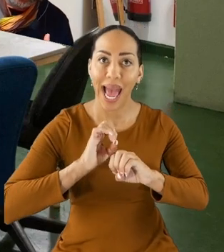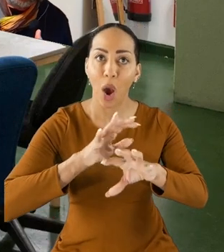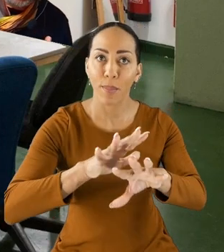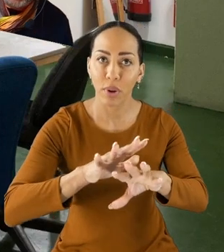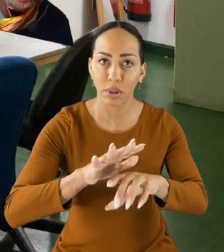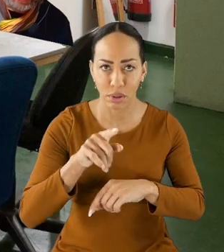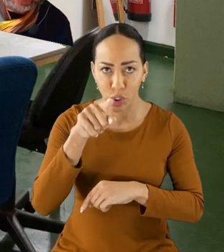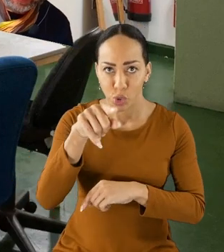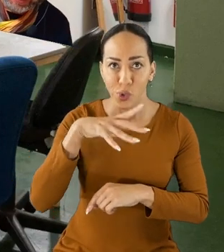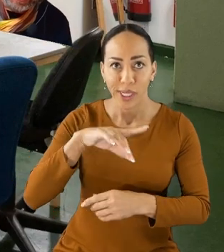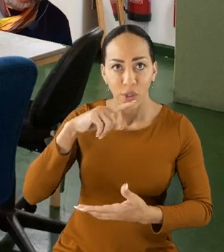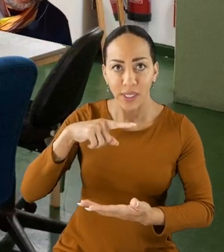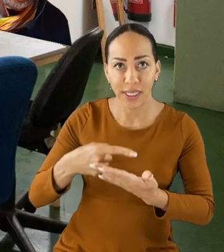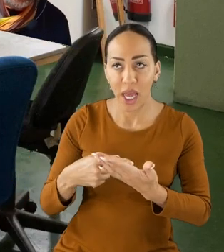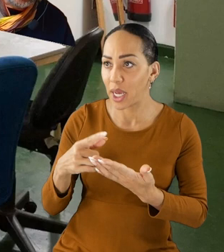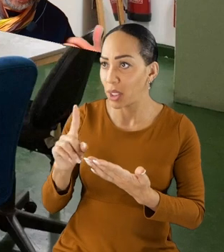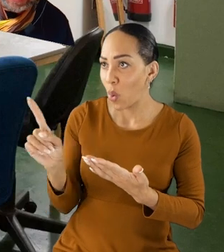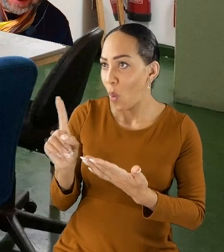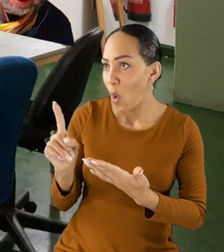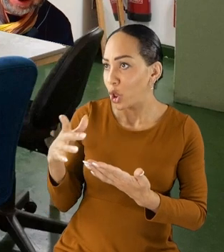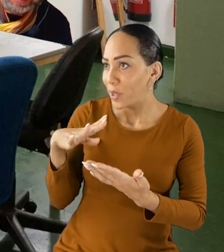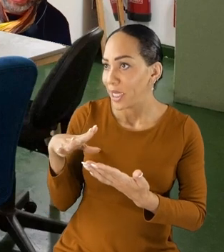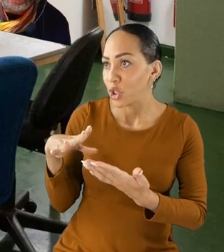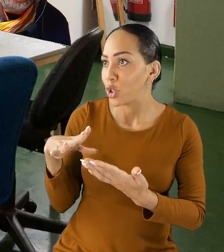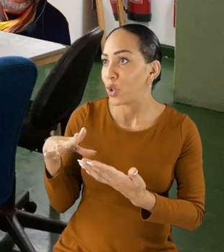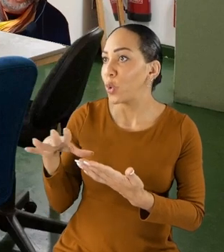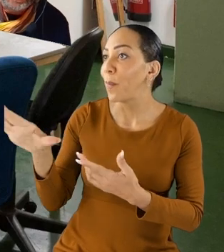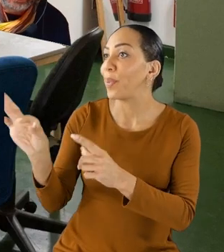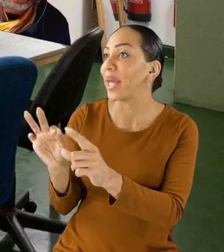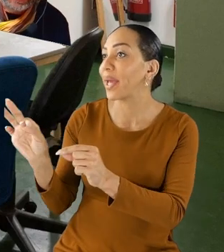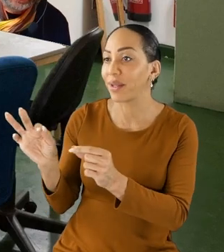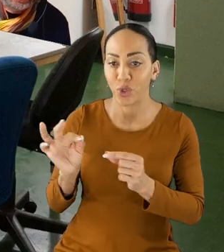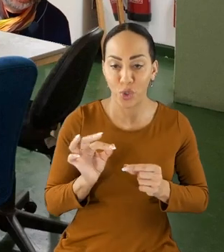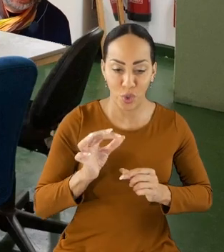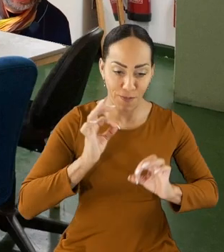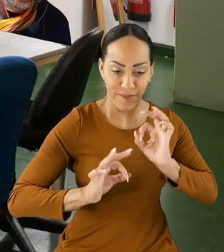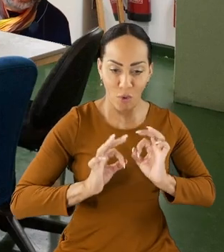about what it is that go that you're going to allow in and what it is that's going to go out, I guess.